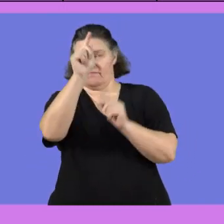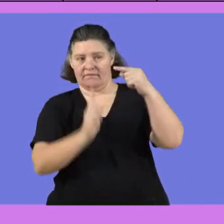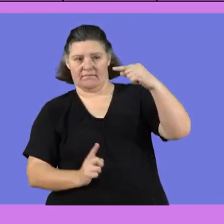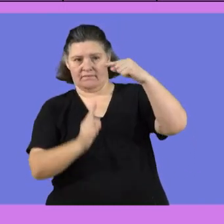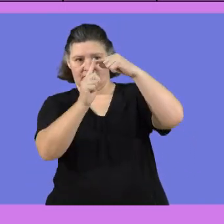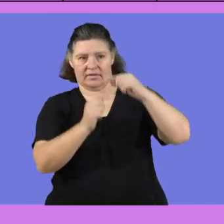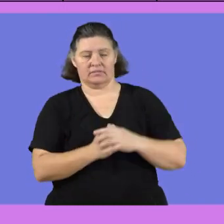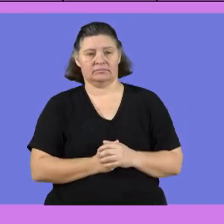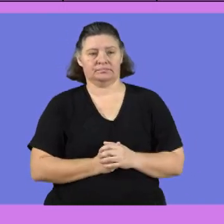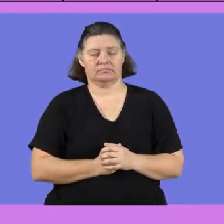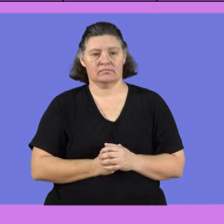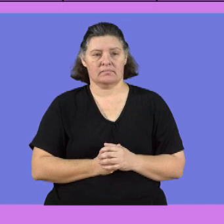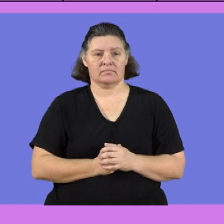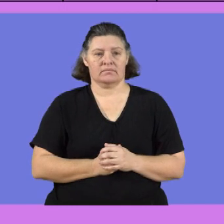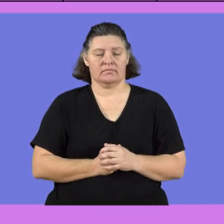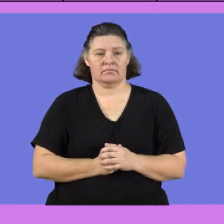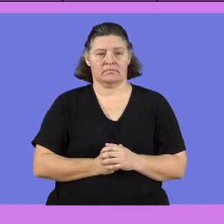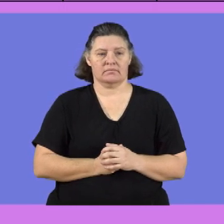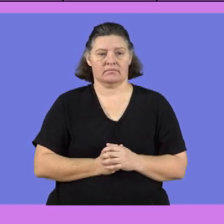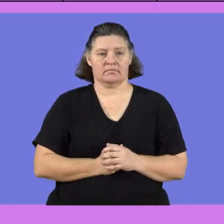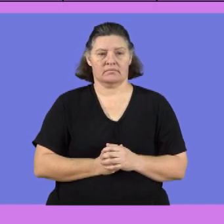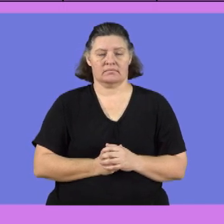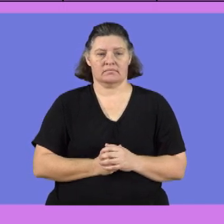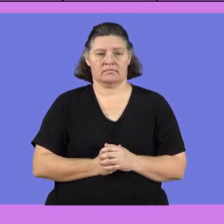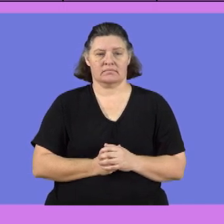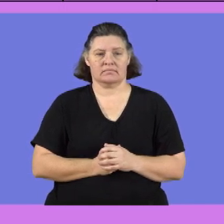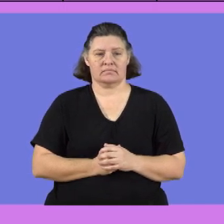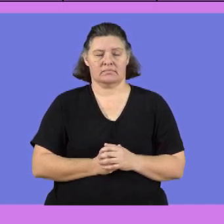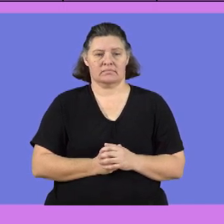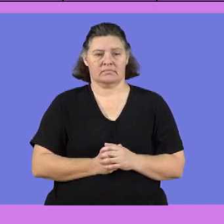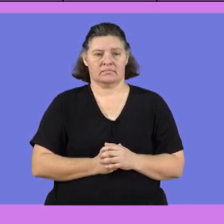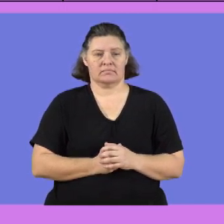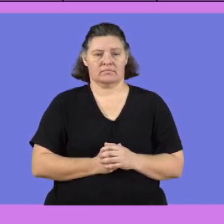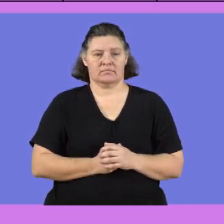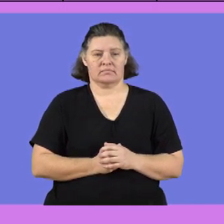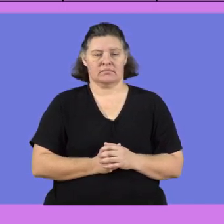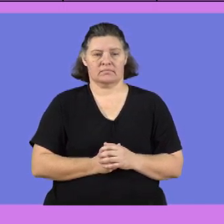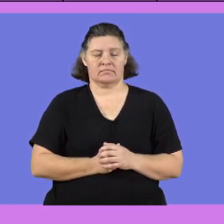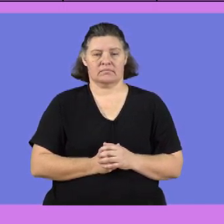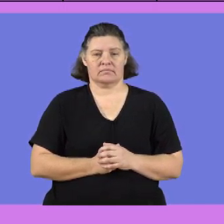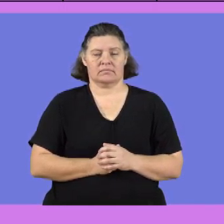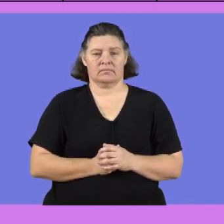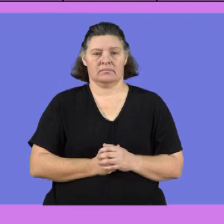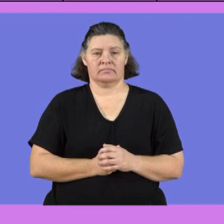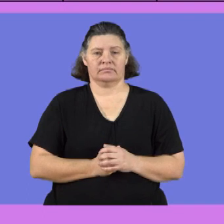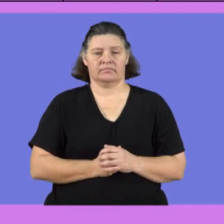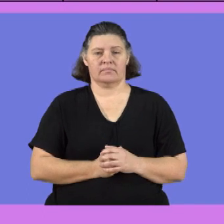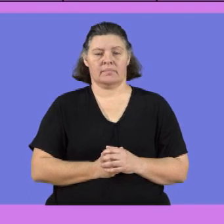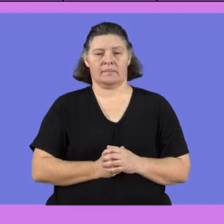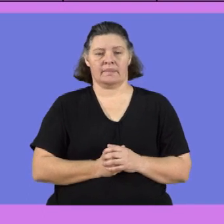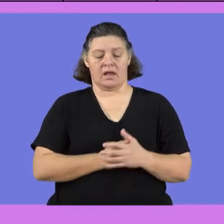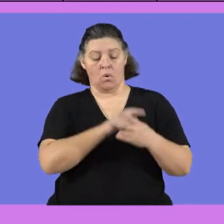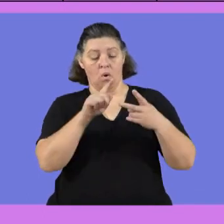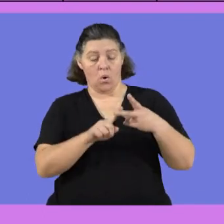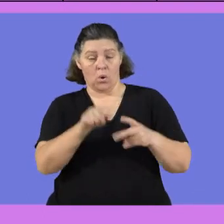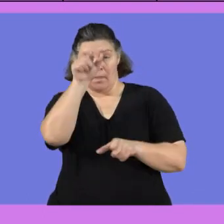be 12. So if this is 12, you can as well trace this side. This is the first coordinate. So